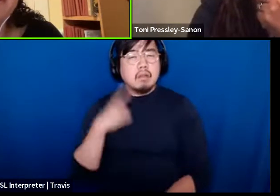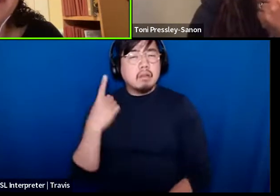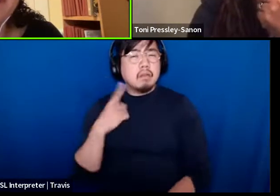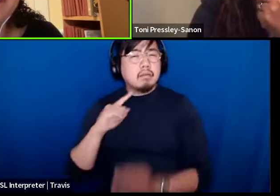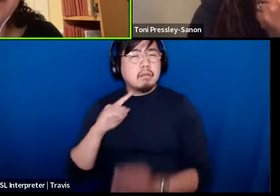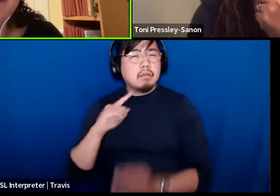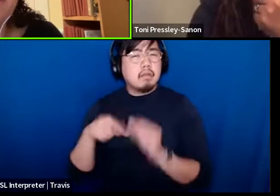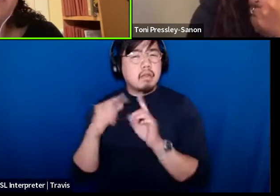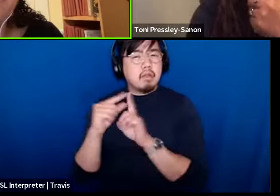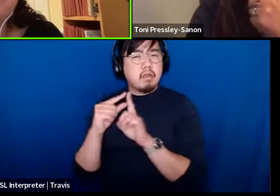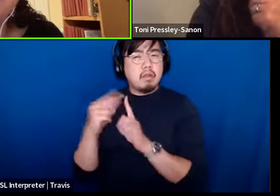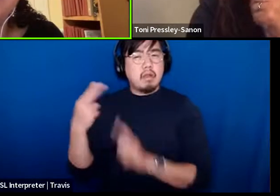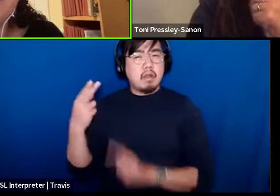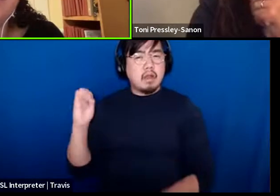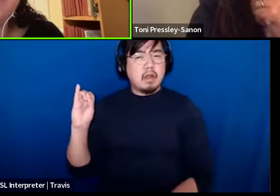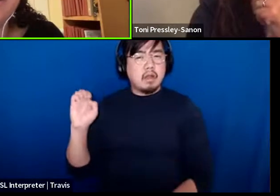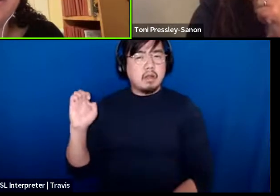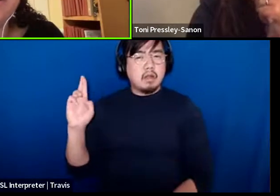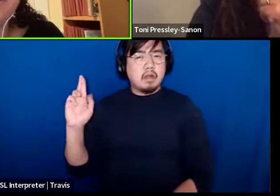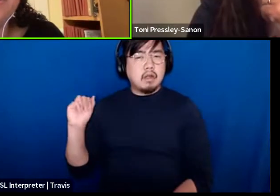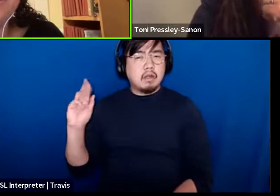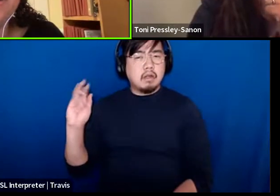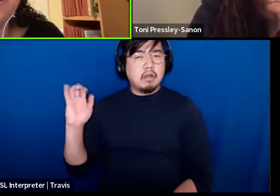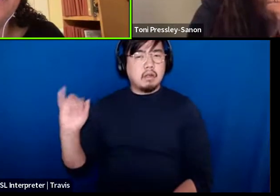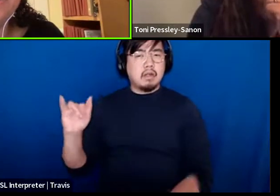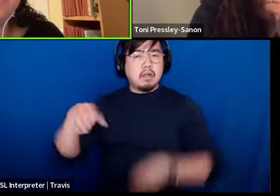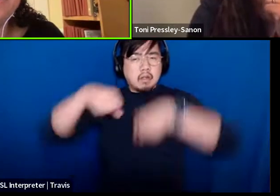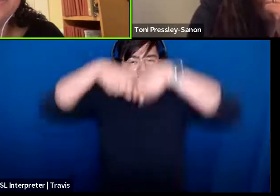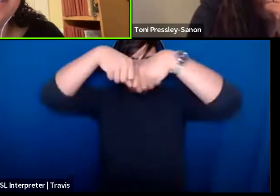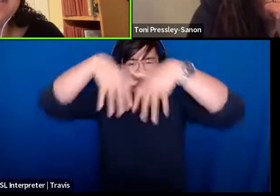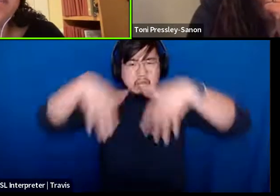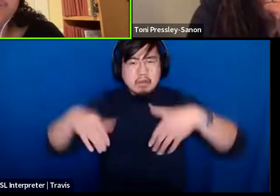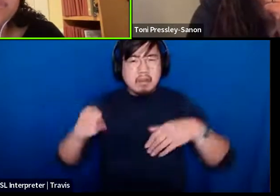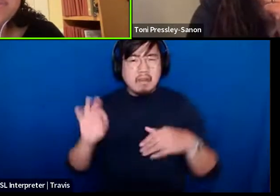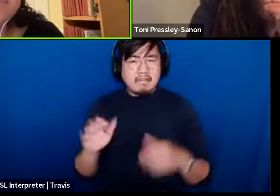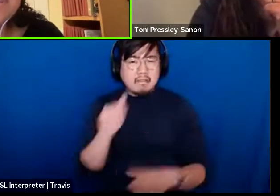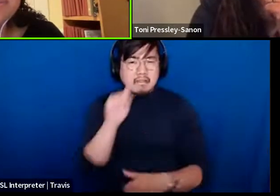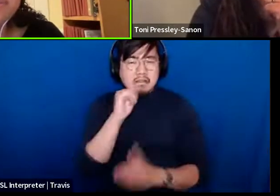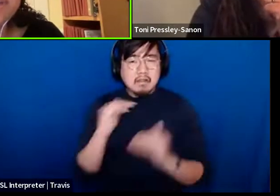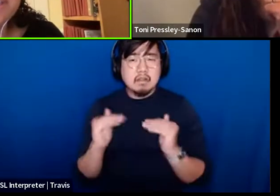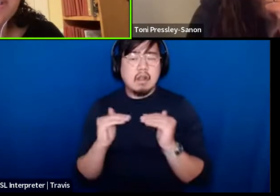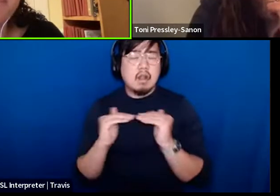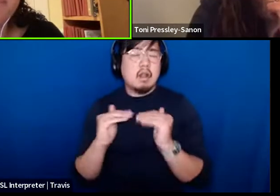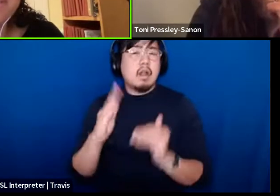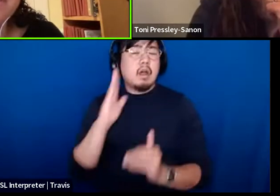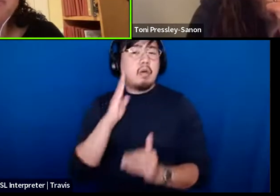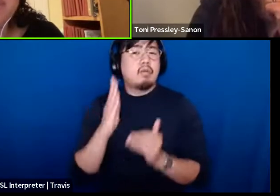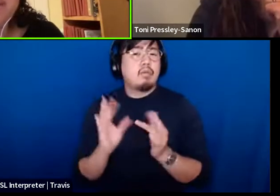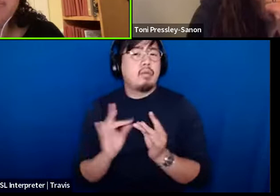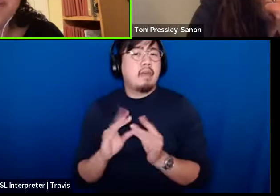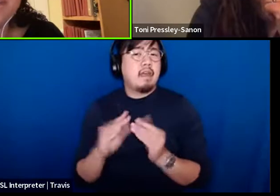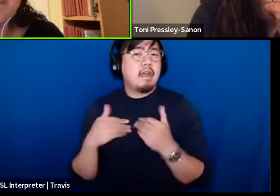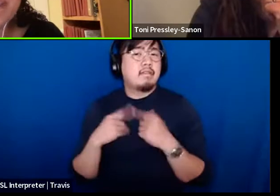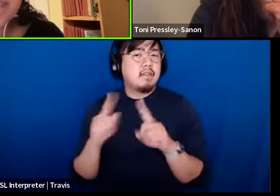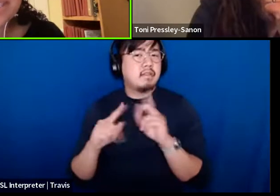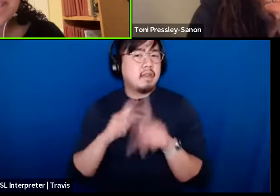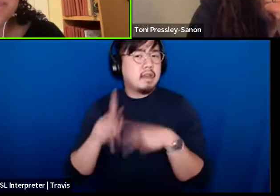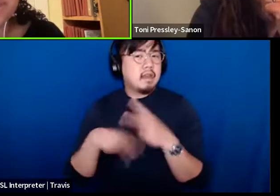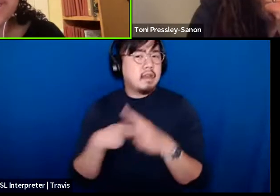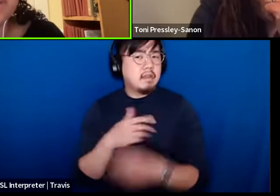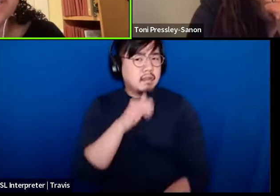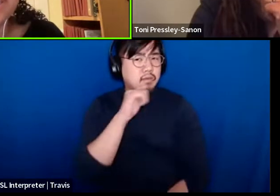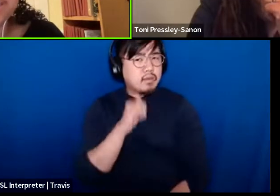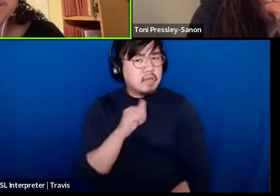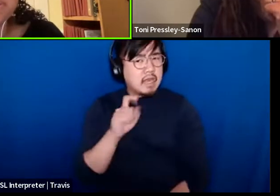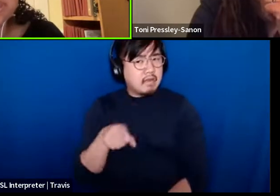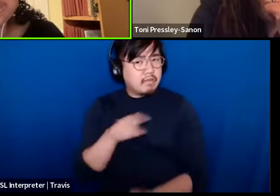of suffering? And what I would say is that there are very distinct forms of suffering that must be recognized if